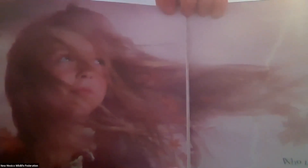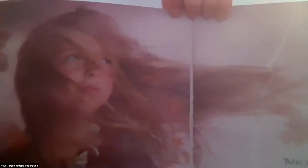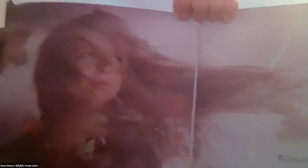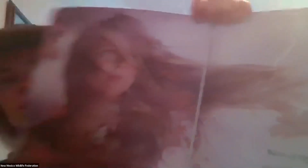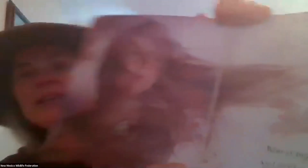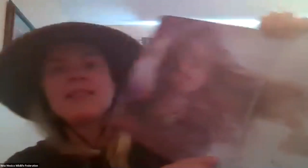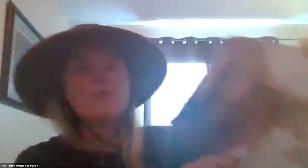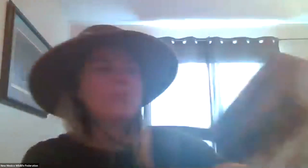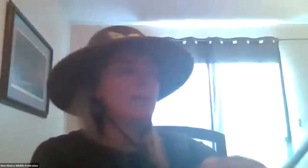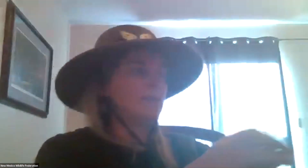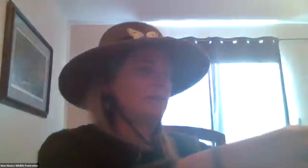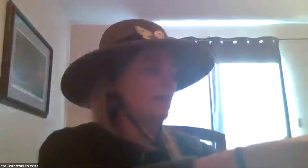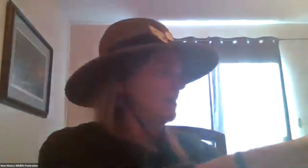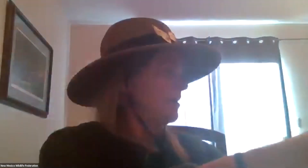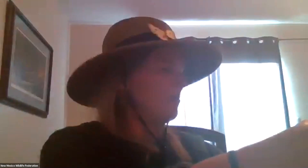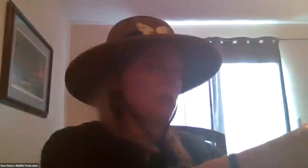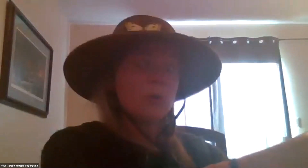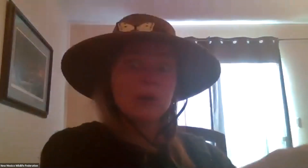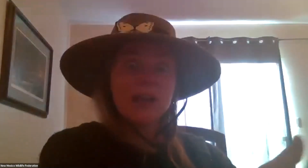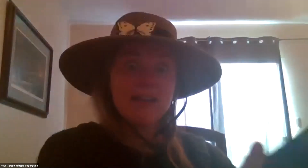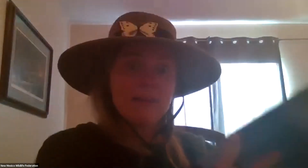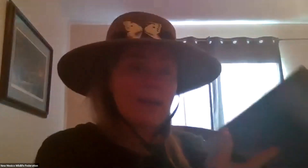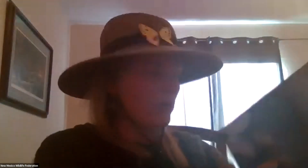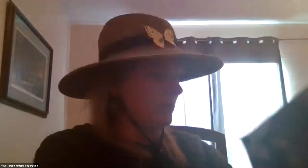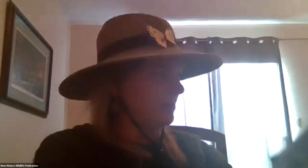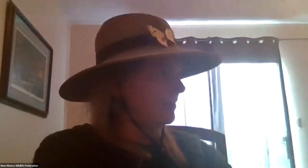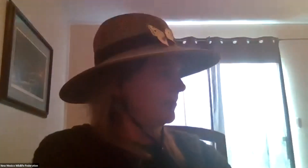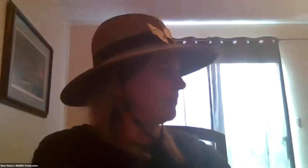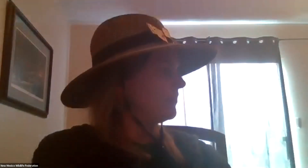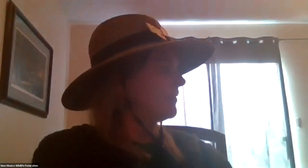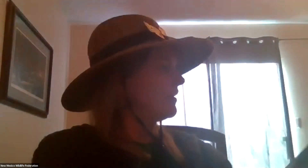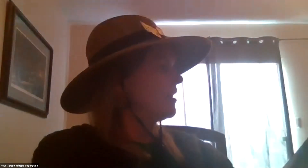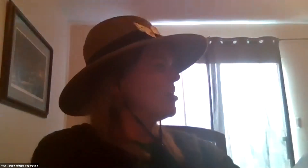She certainly has had the wind blow her hair about.